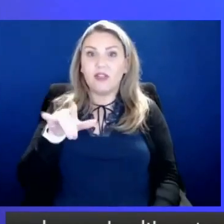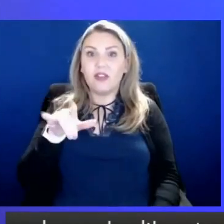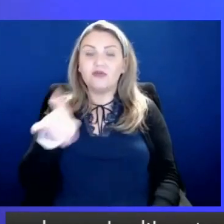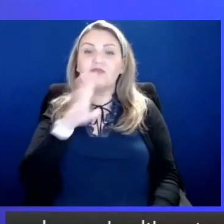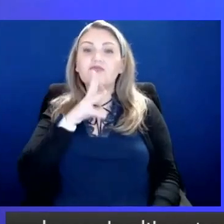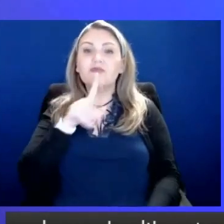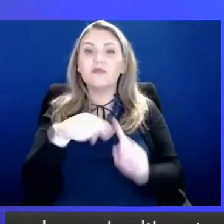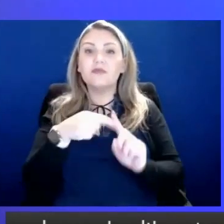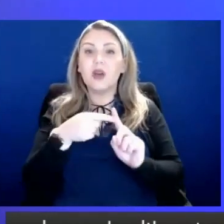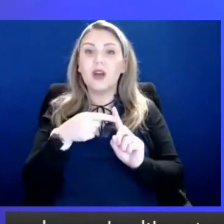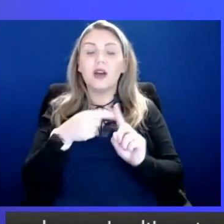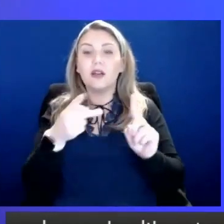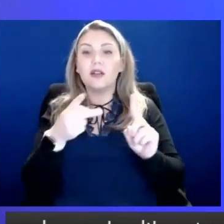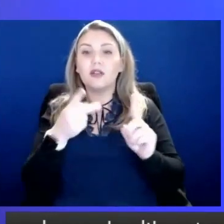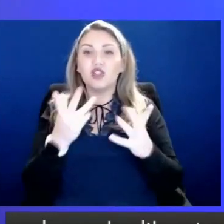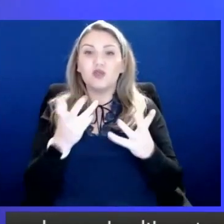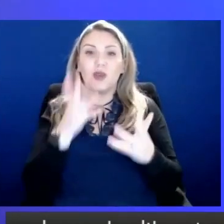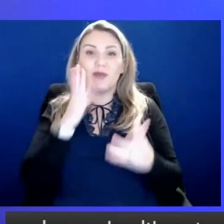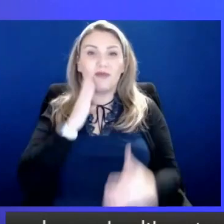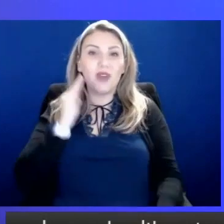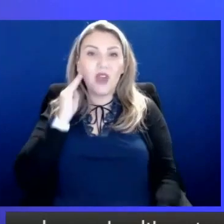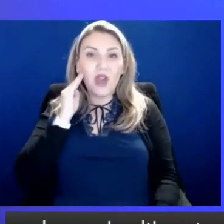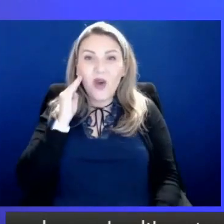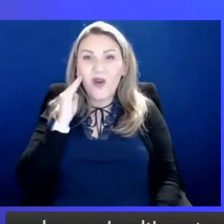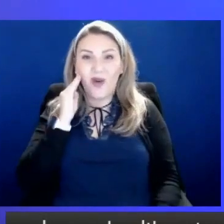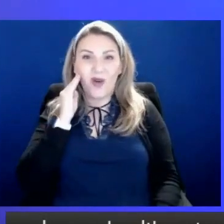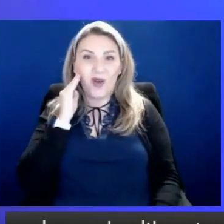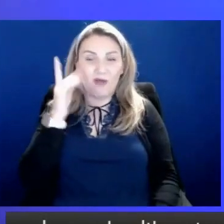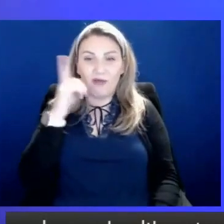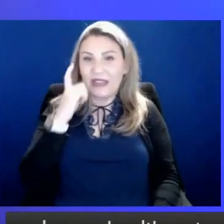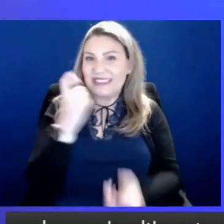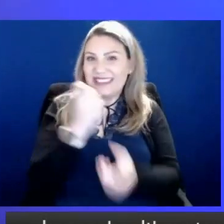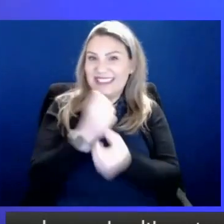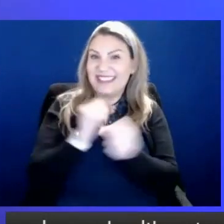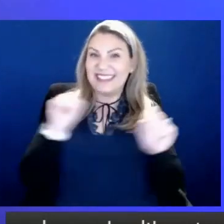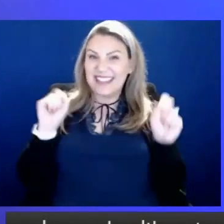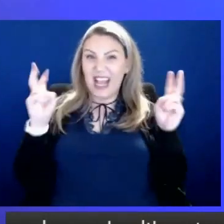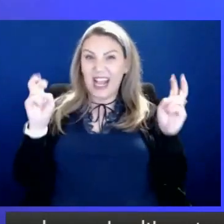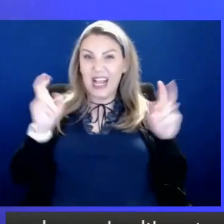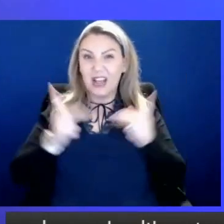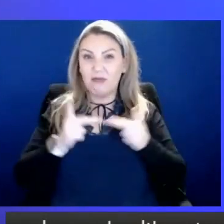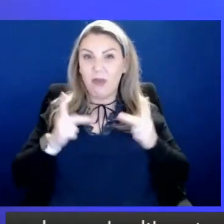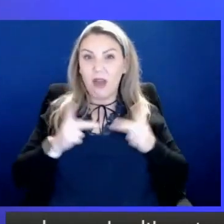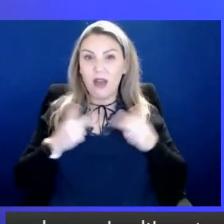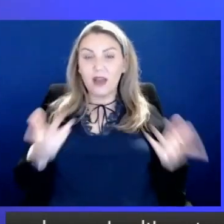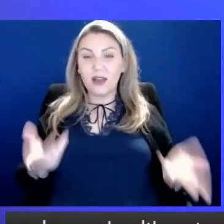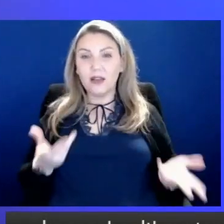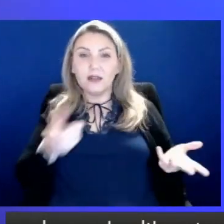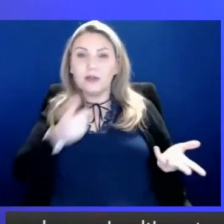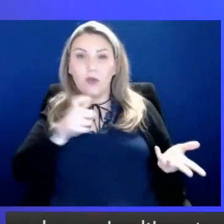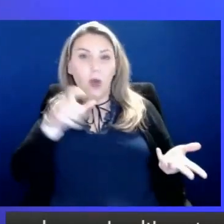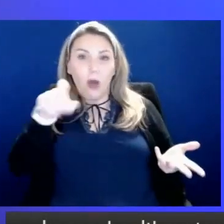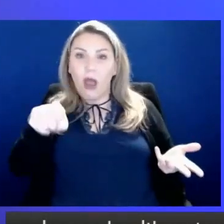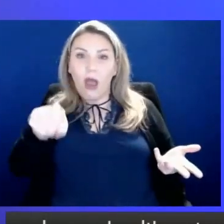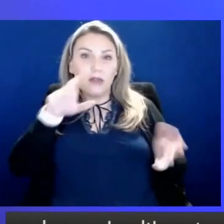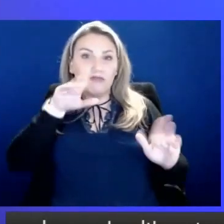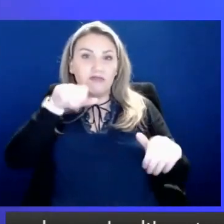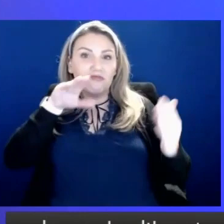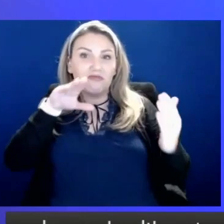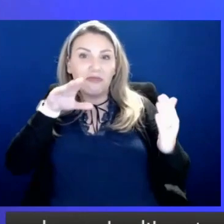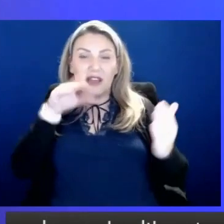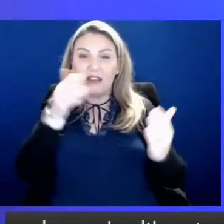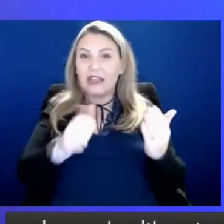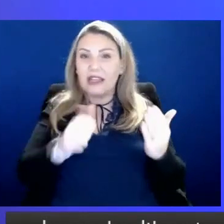that just wanting to be home because that's the safe place. Like, I don't have to face anyone that might not believe what I'm